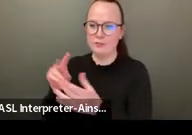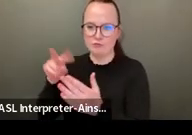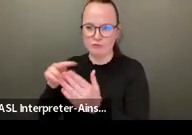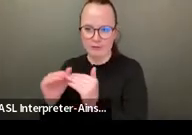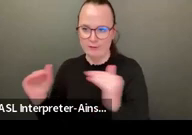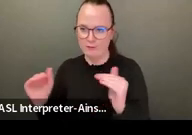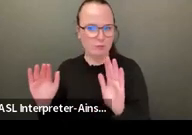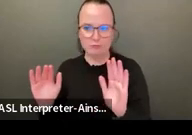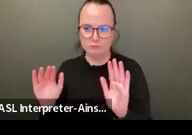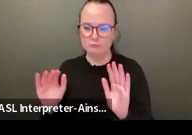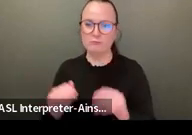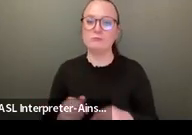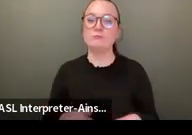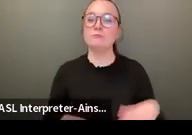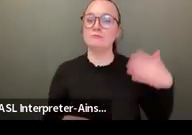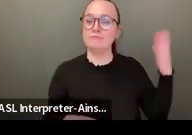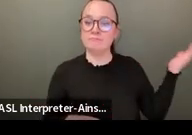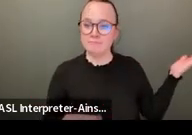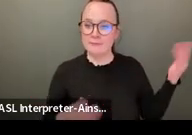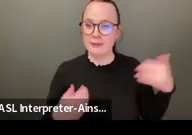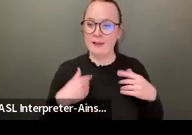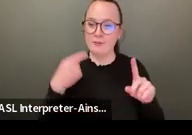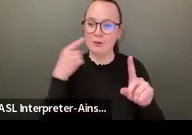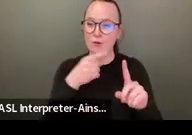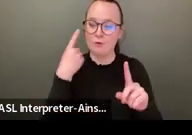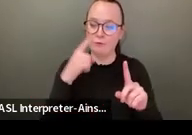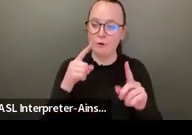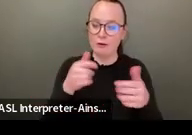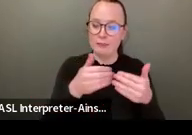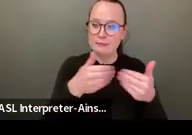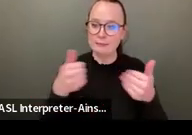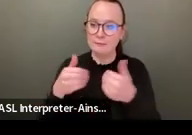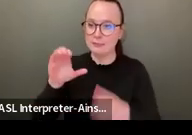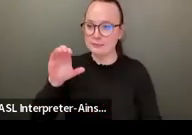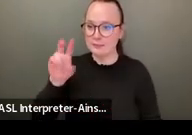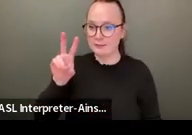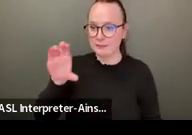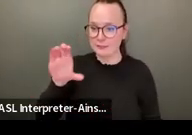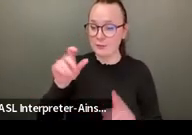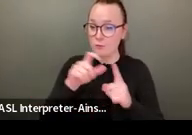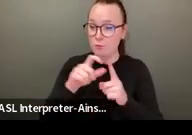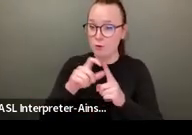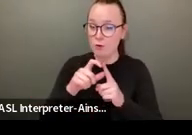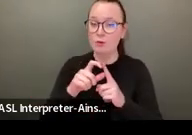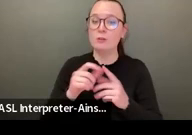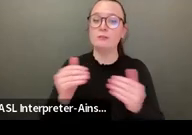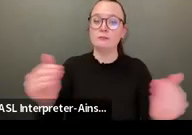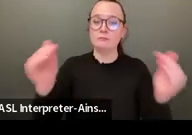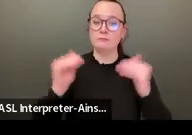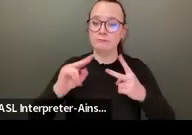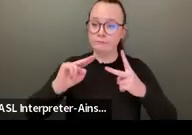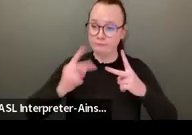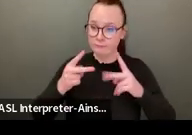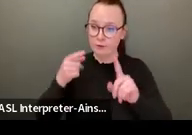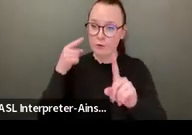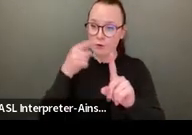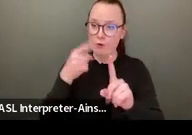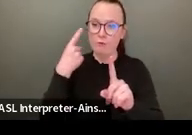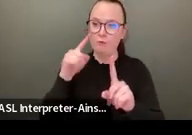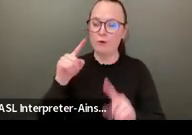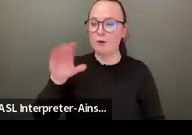for segmenting CVC words, and we have a goal for basic consonant